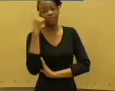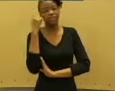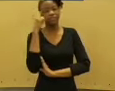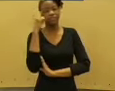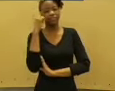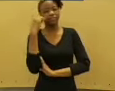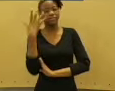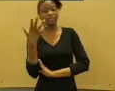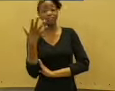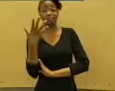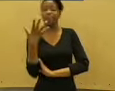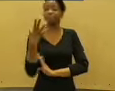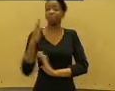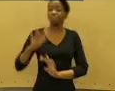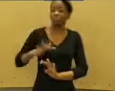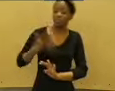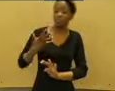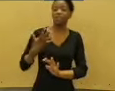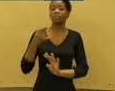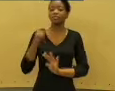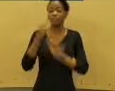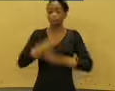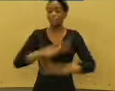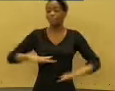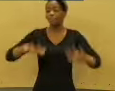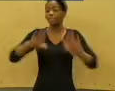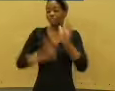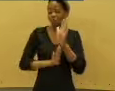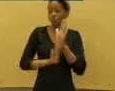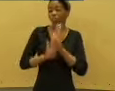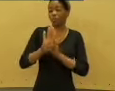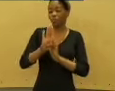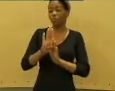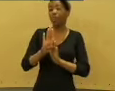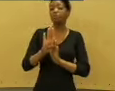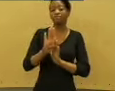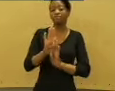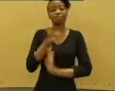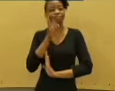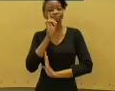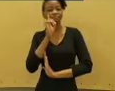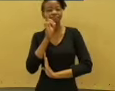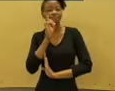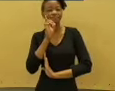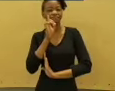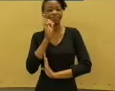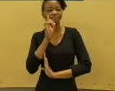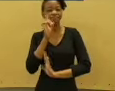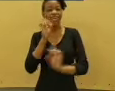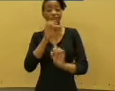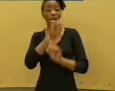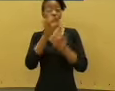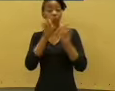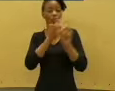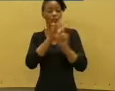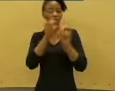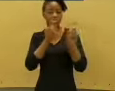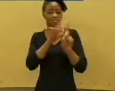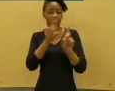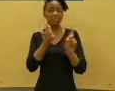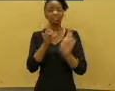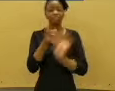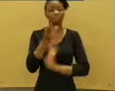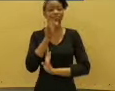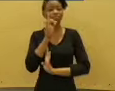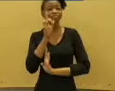to create more of a progressive space, we need to look at those questions that we have around how can